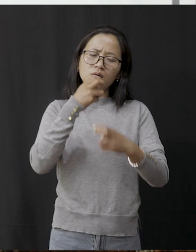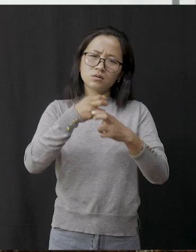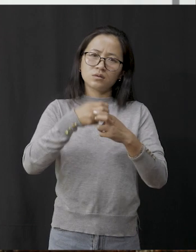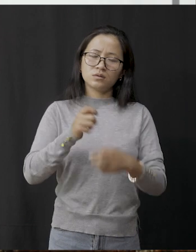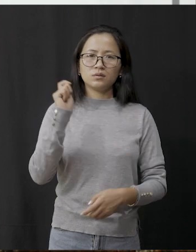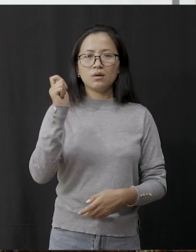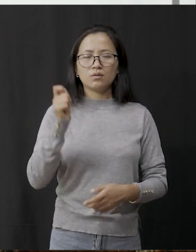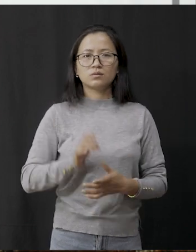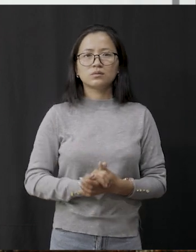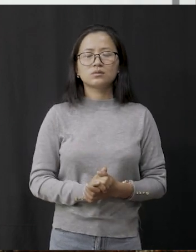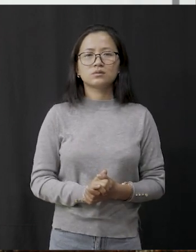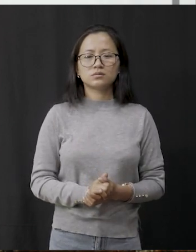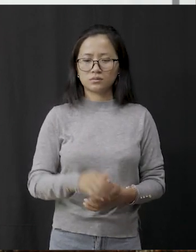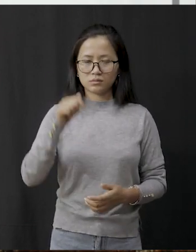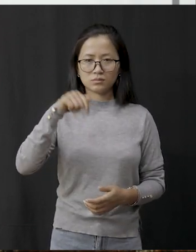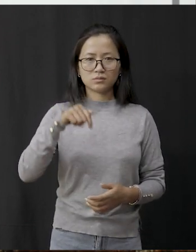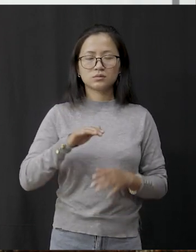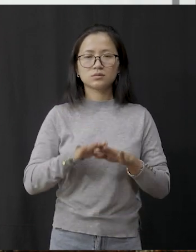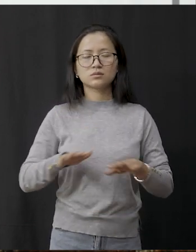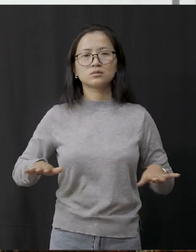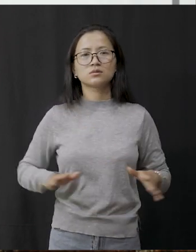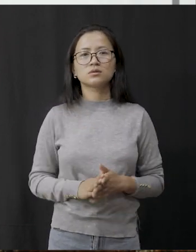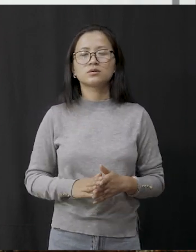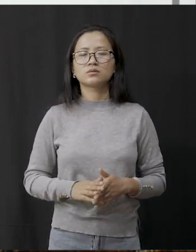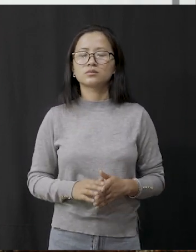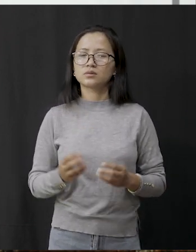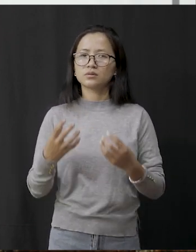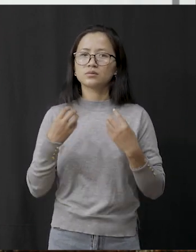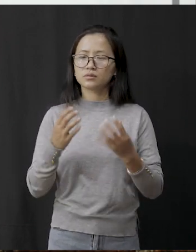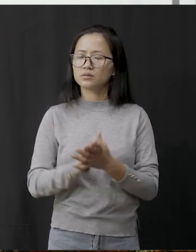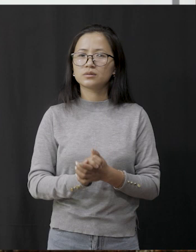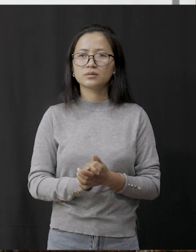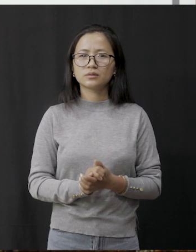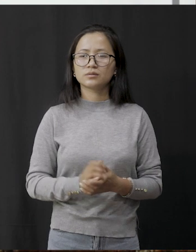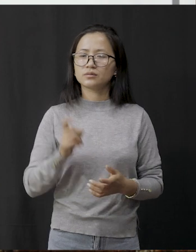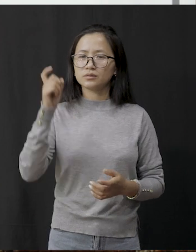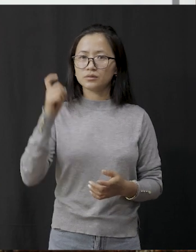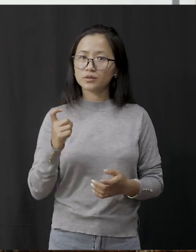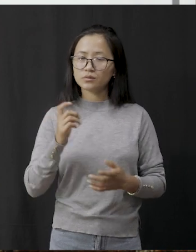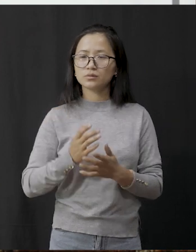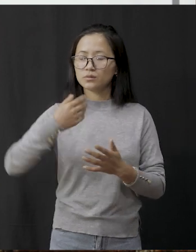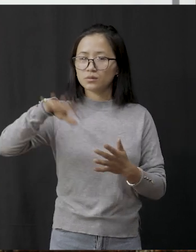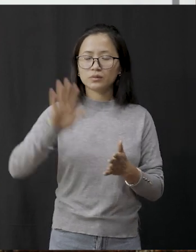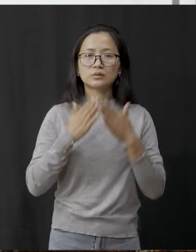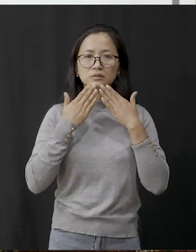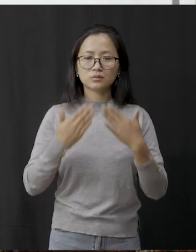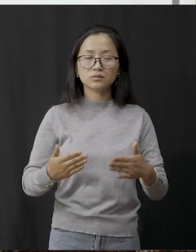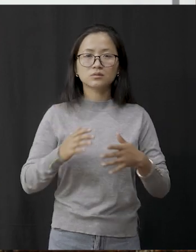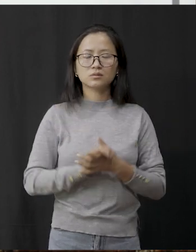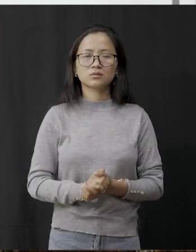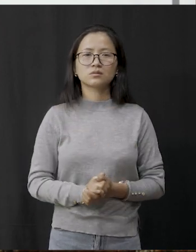working. Now students, they deserve to go to school, okay?